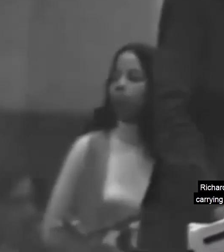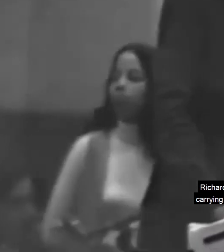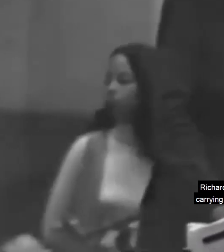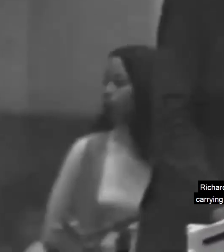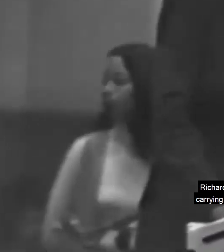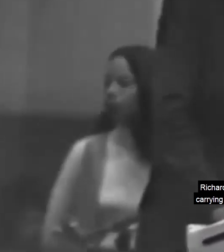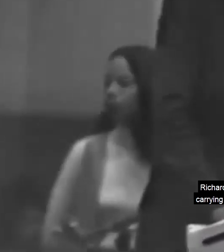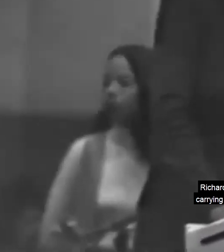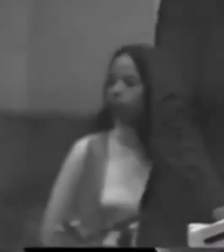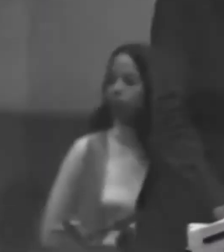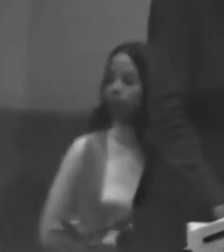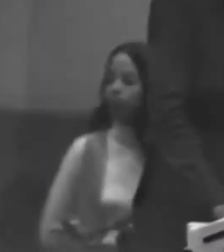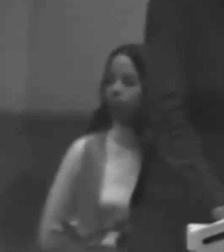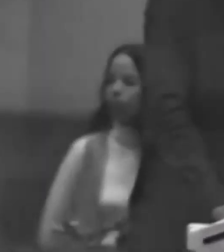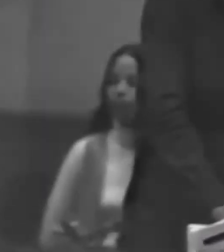direction.